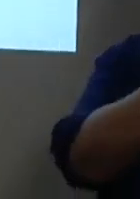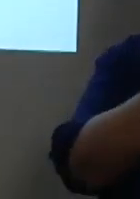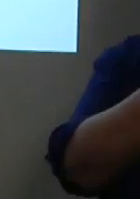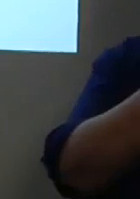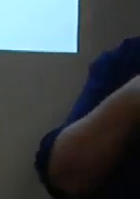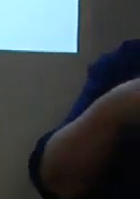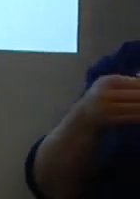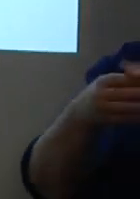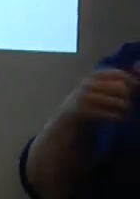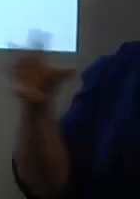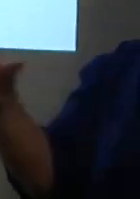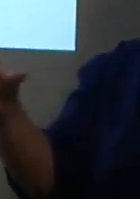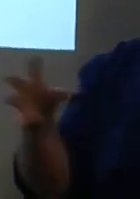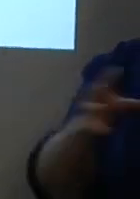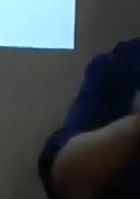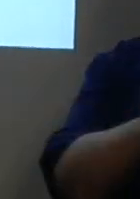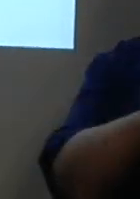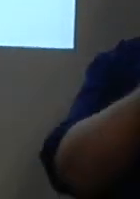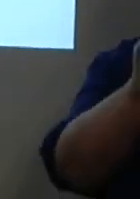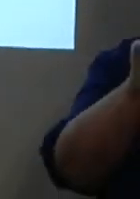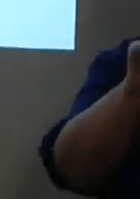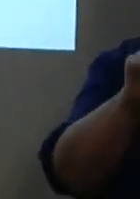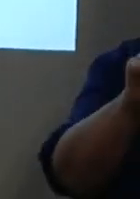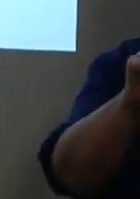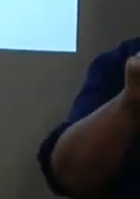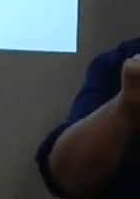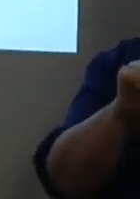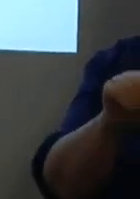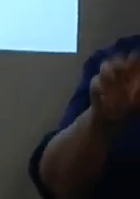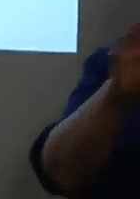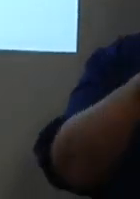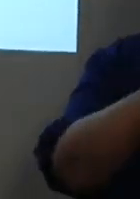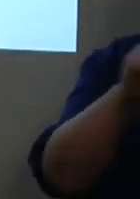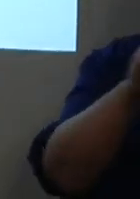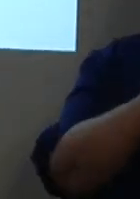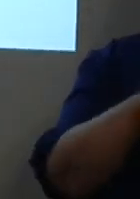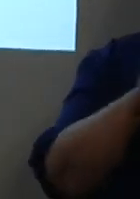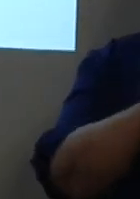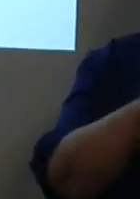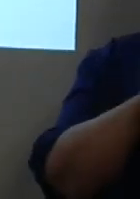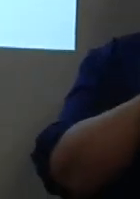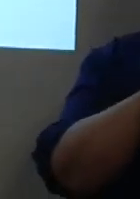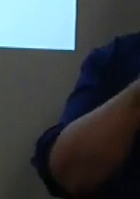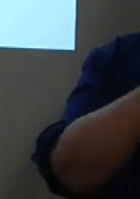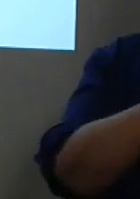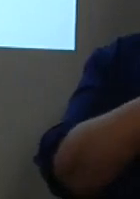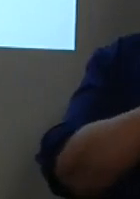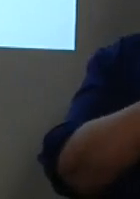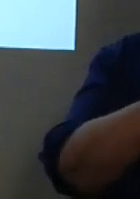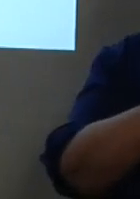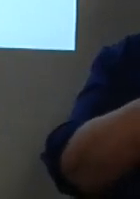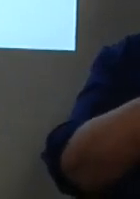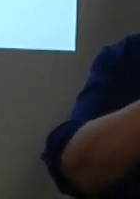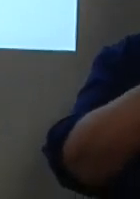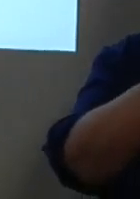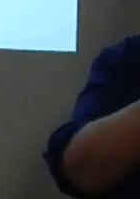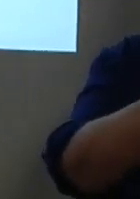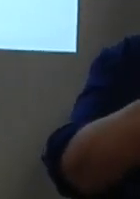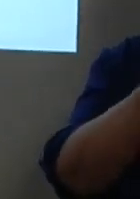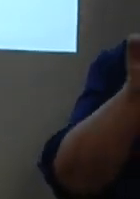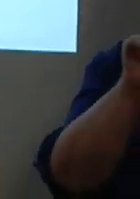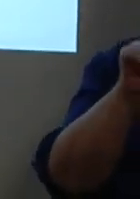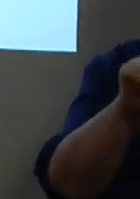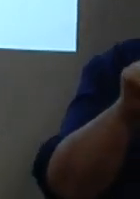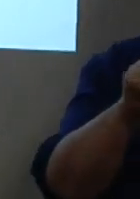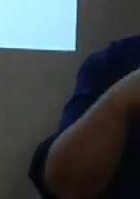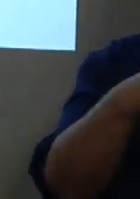So case studies are maybe anecdata in that sense, right? But what is data other than made up of many, many stories, right? So